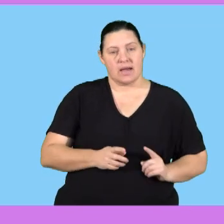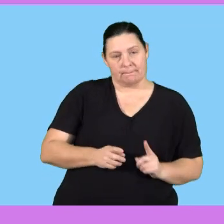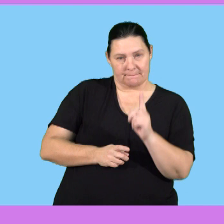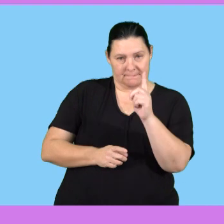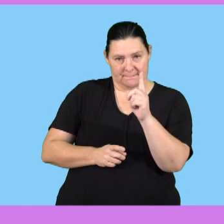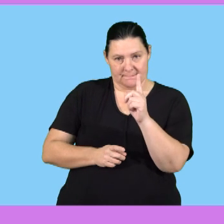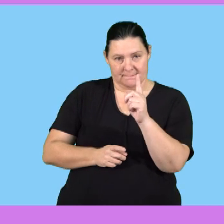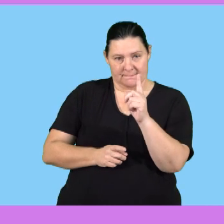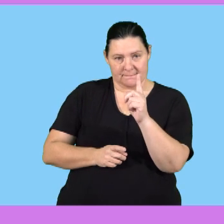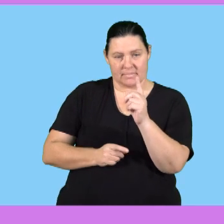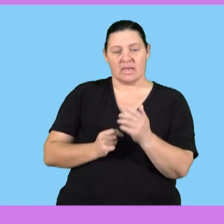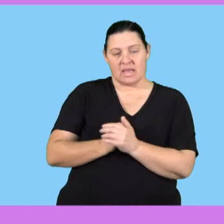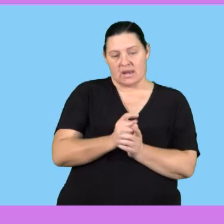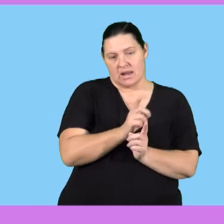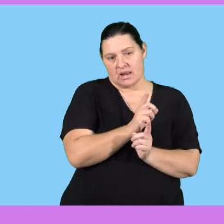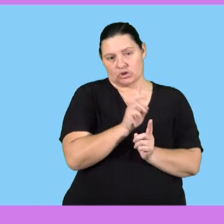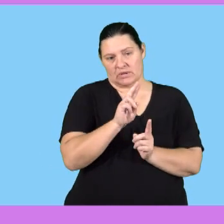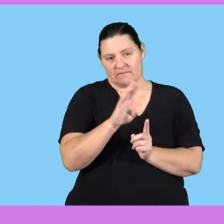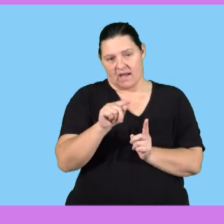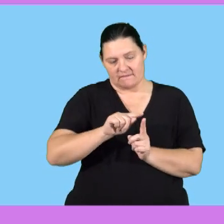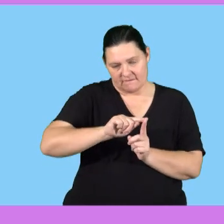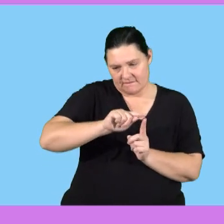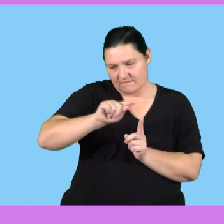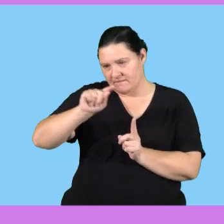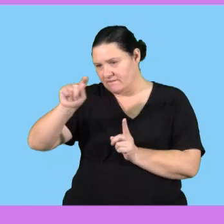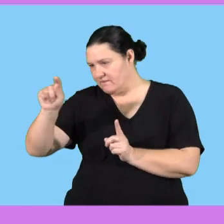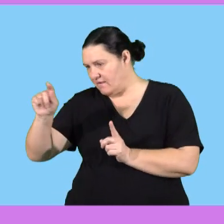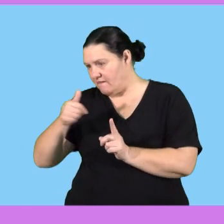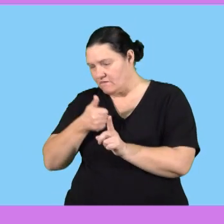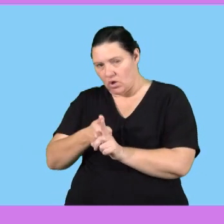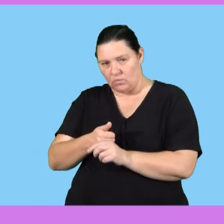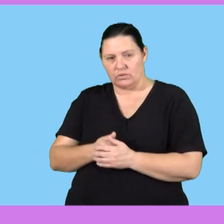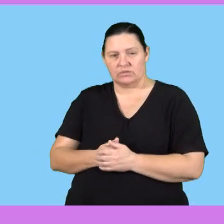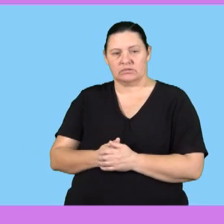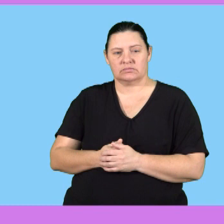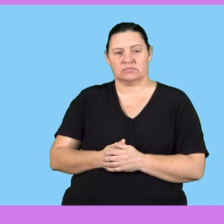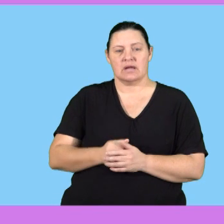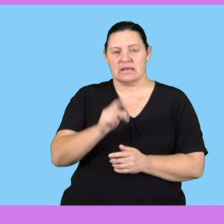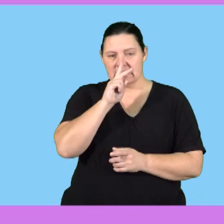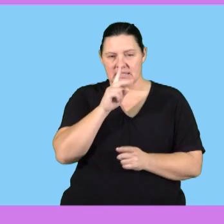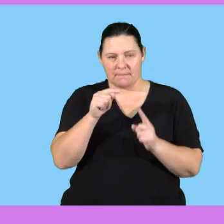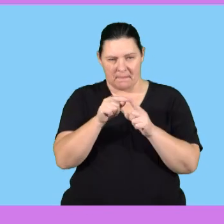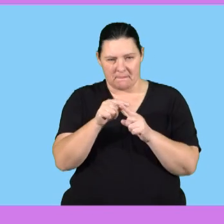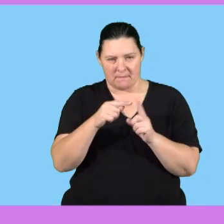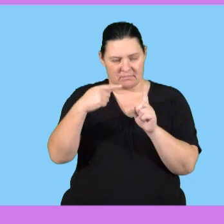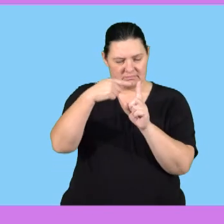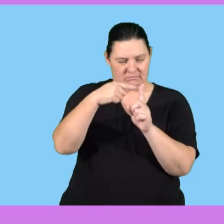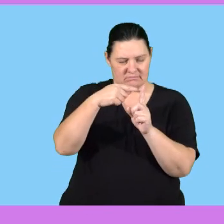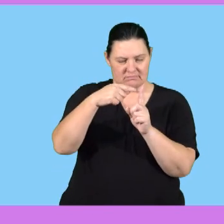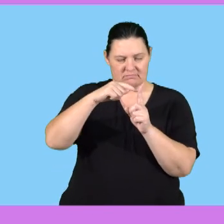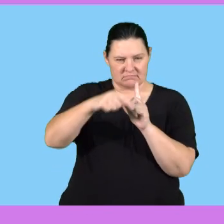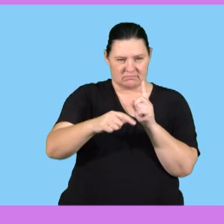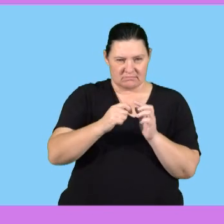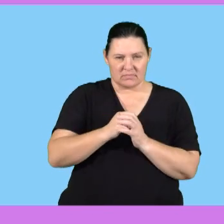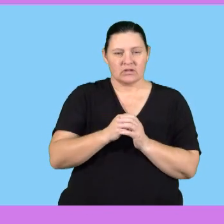right? And I will go to 25th percentile, follow the curved line. In this case, I see they meet right